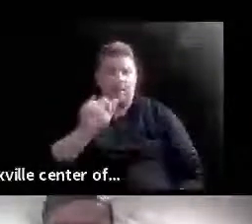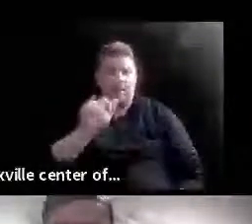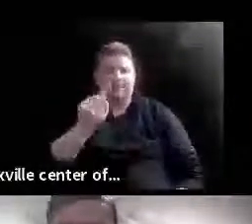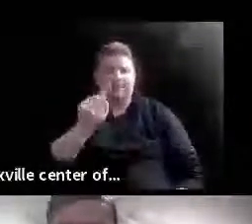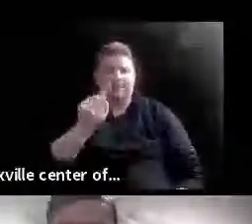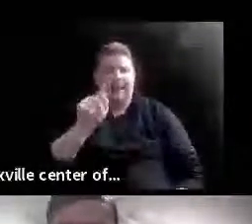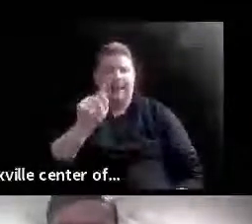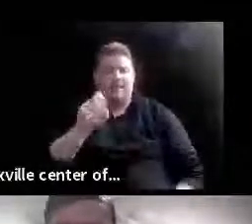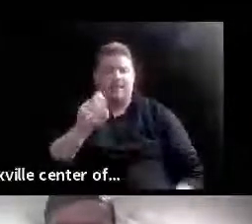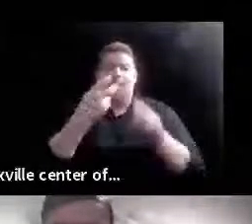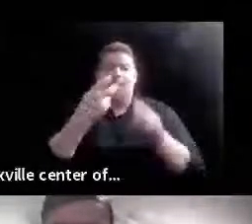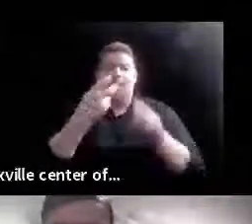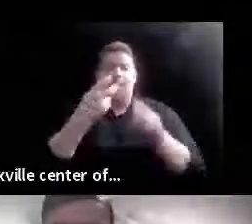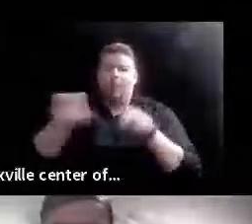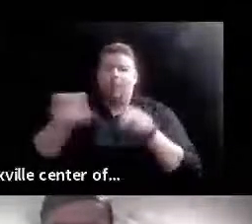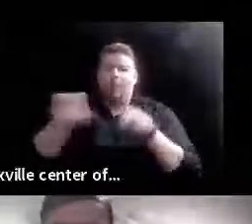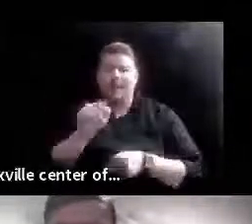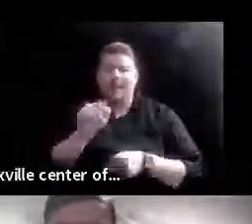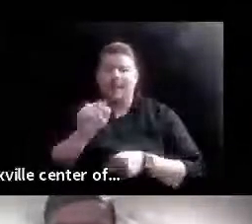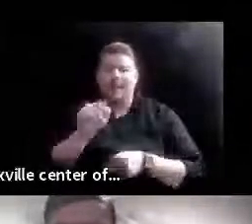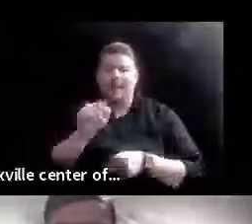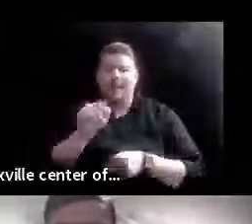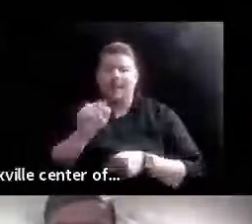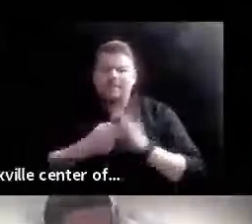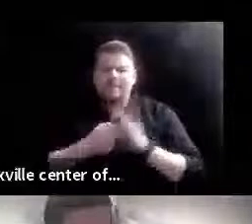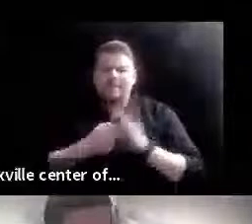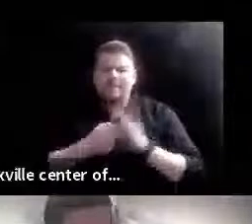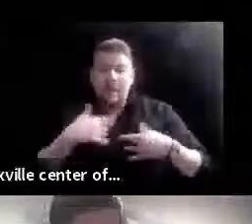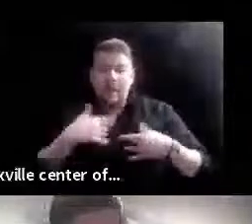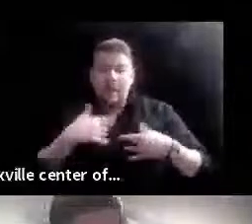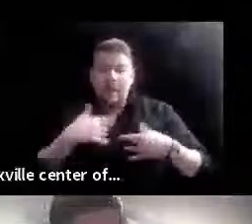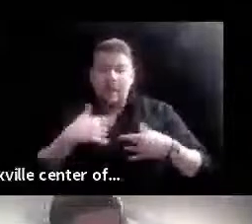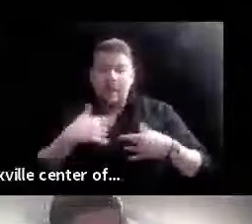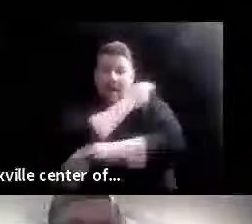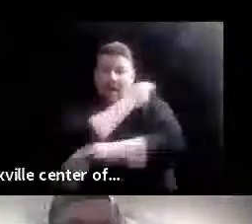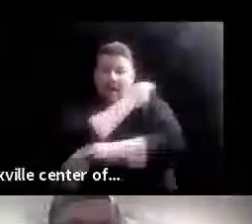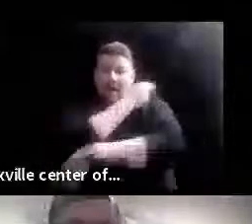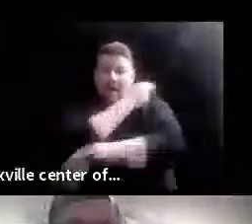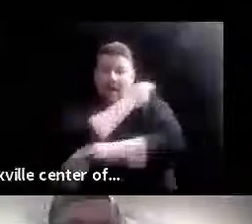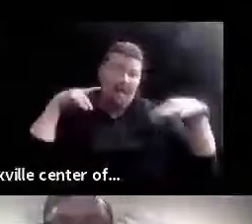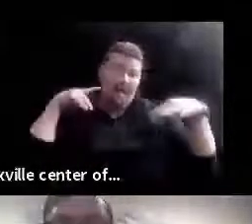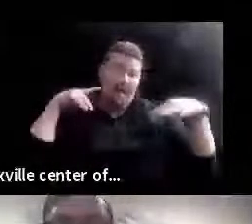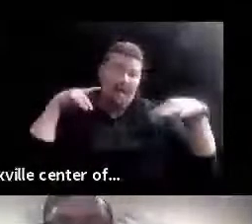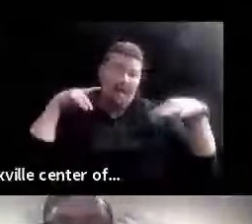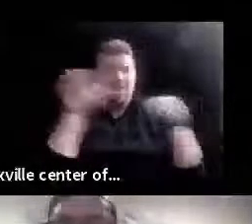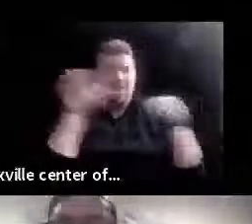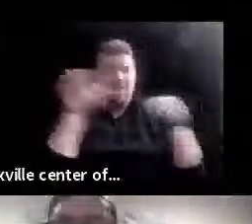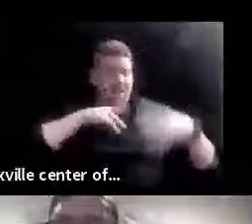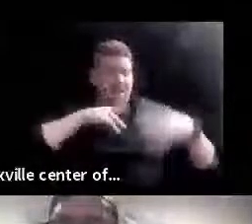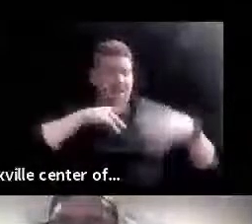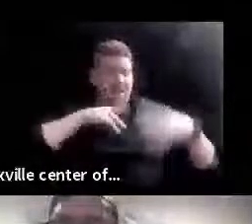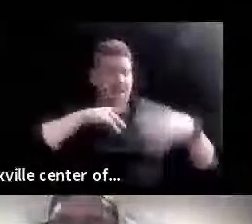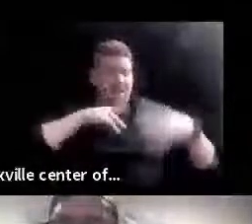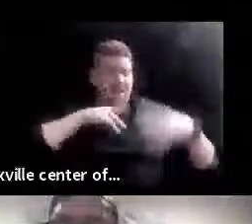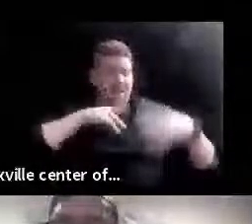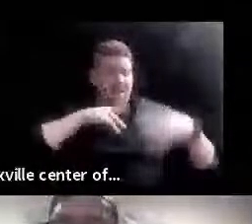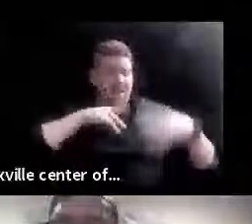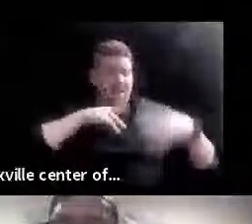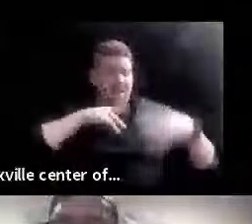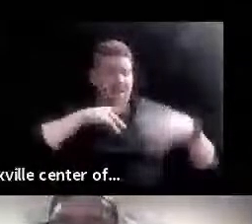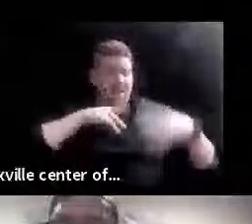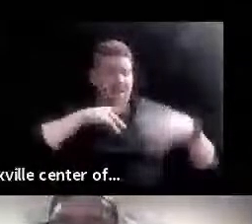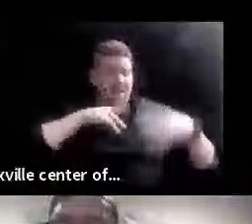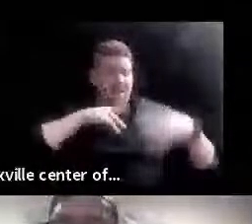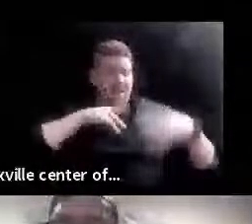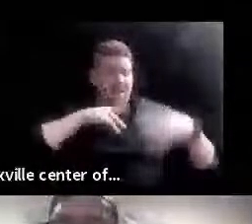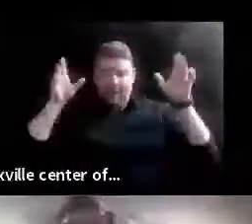or divert status. What that means is that things are so full and so packed that for a period of hours, ambulances